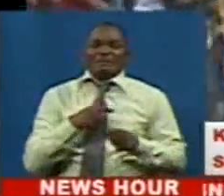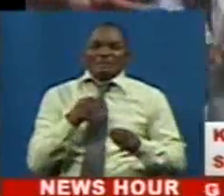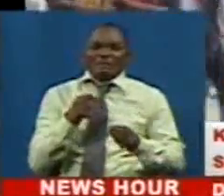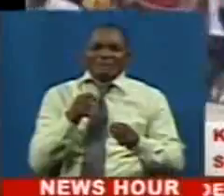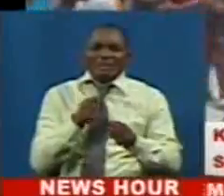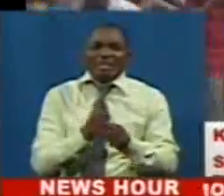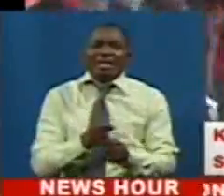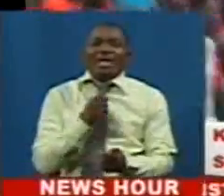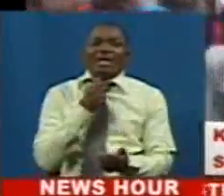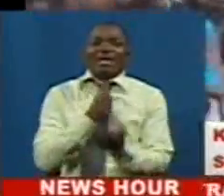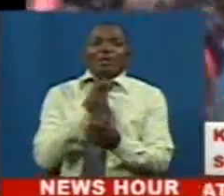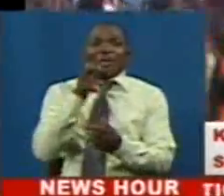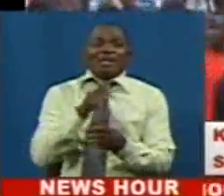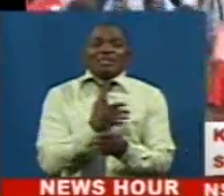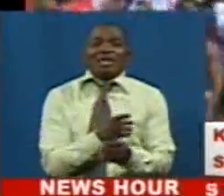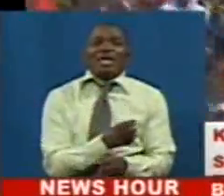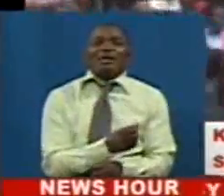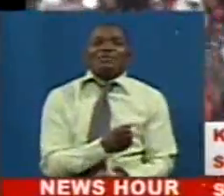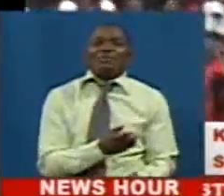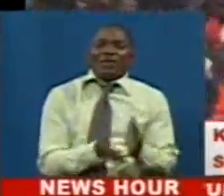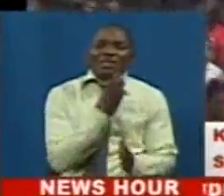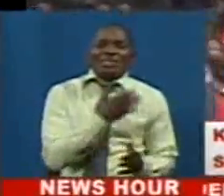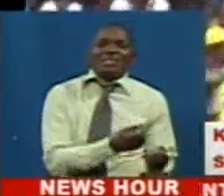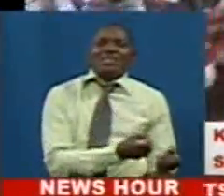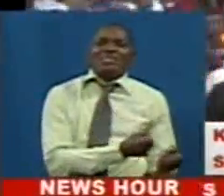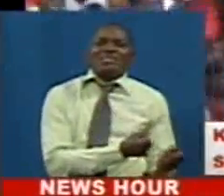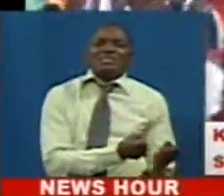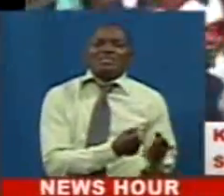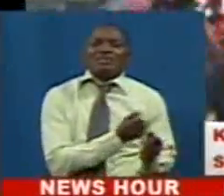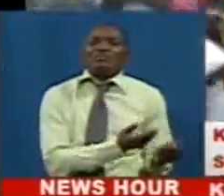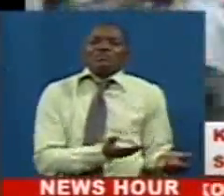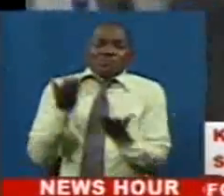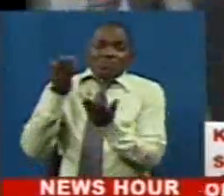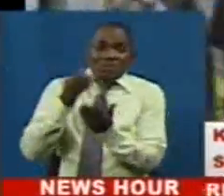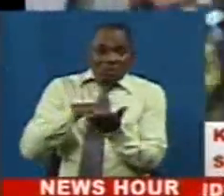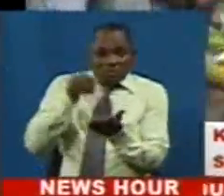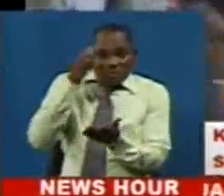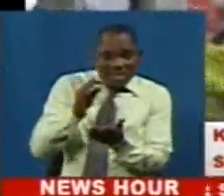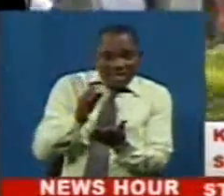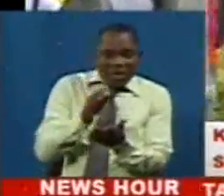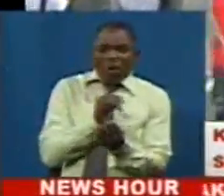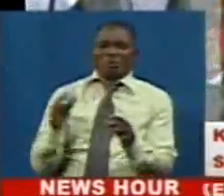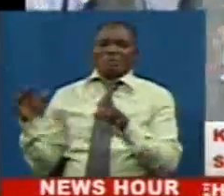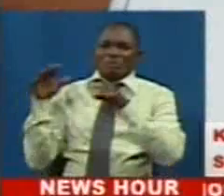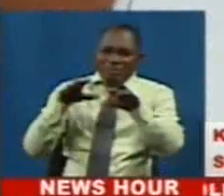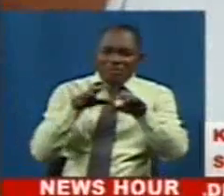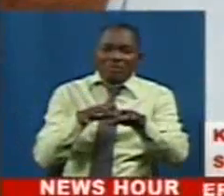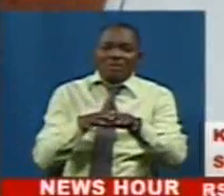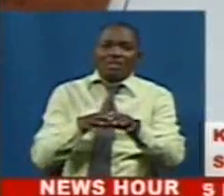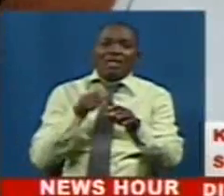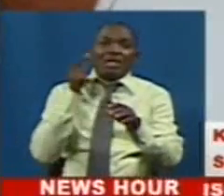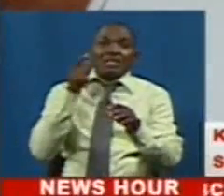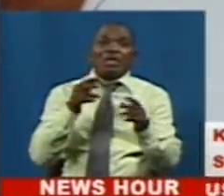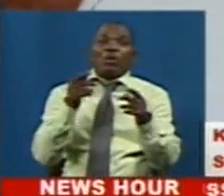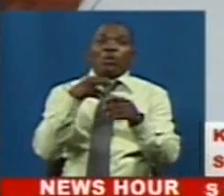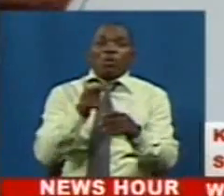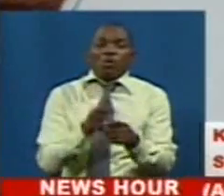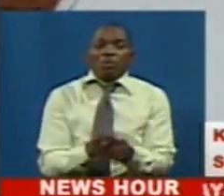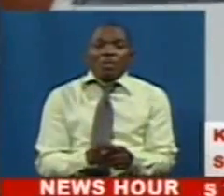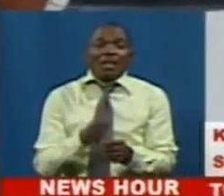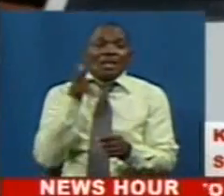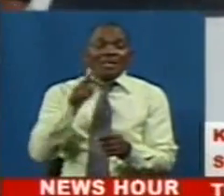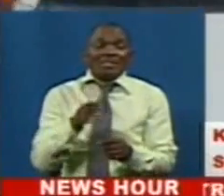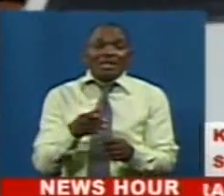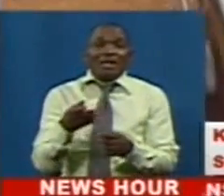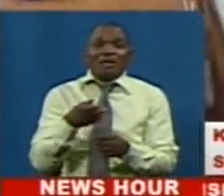lecturer from the grips of one of the rampaging students. The student who assailed the lecturer had seized and smashed the